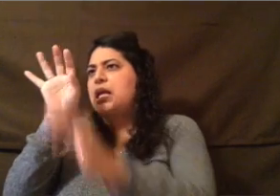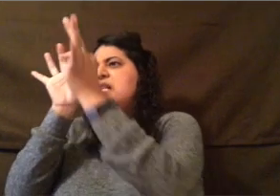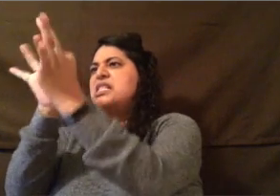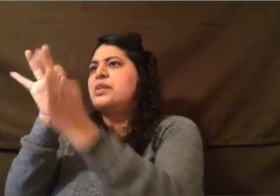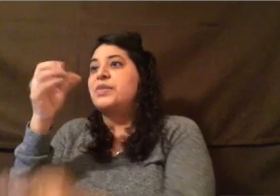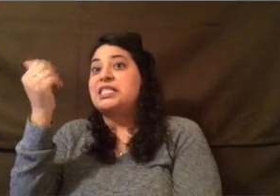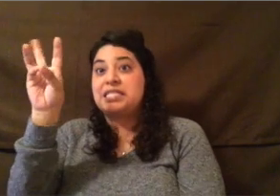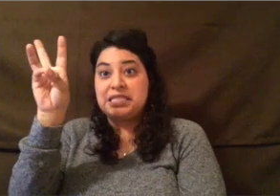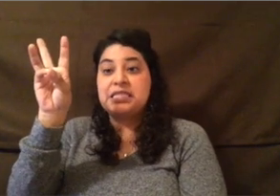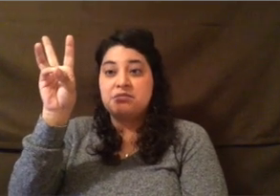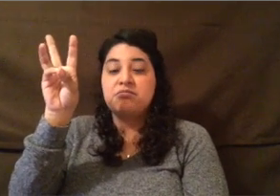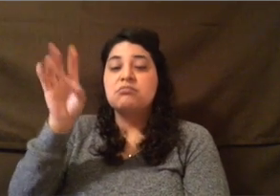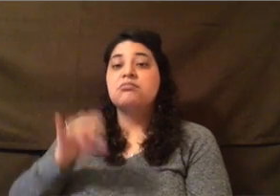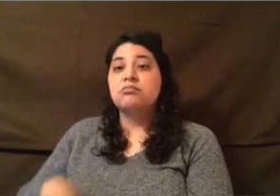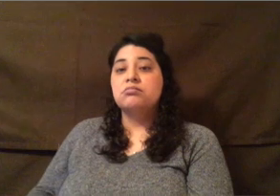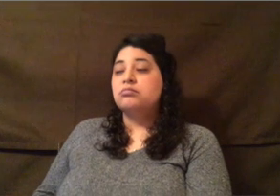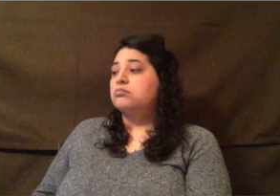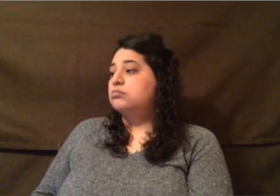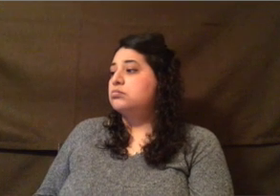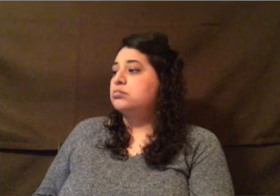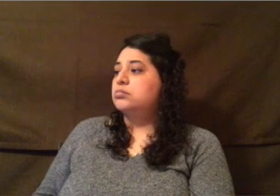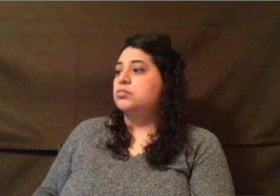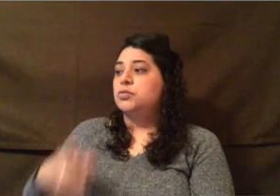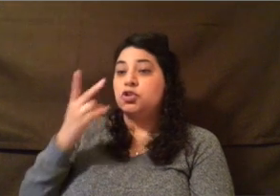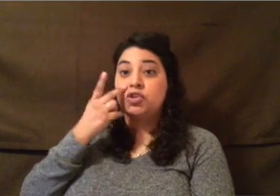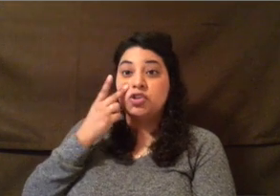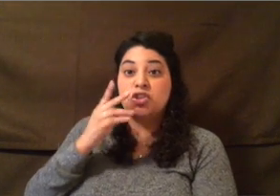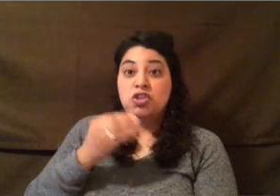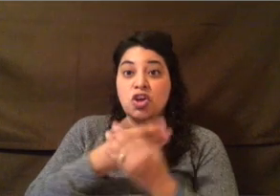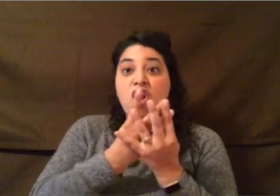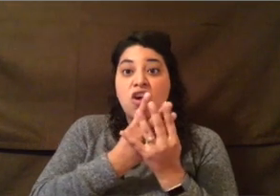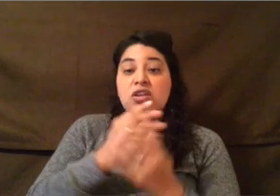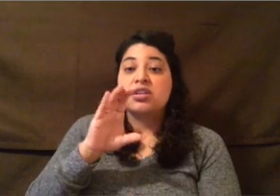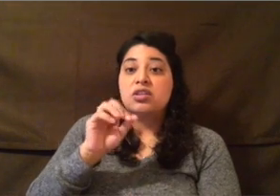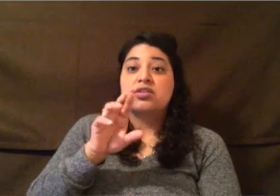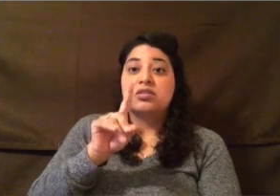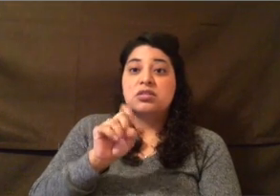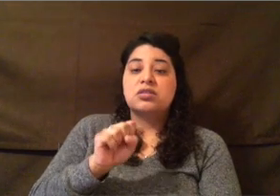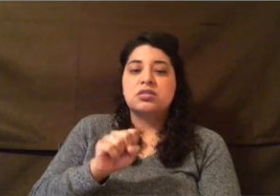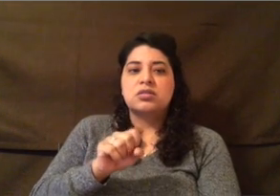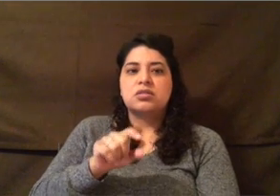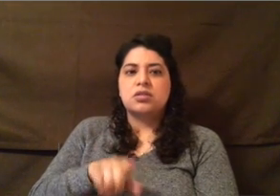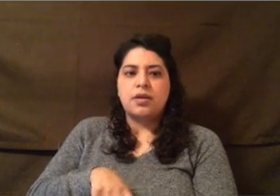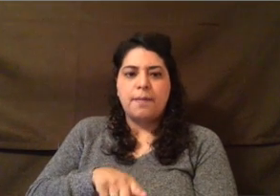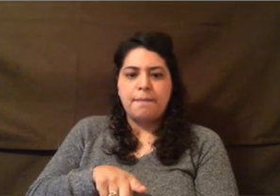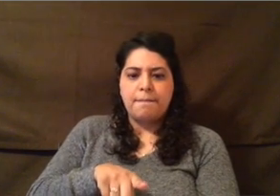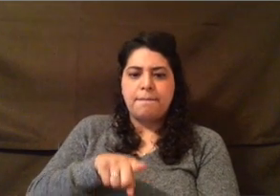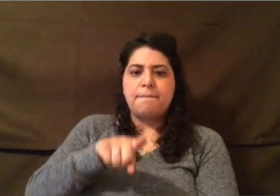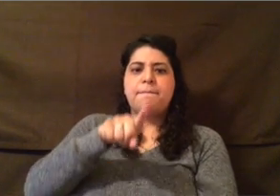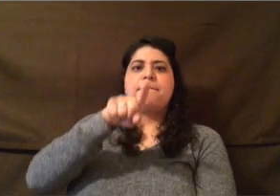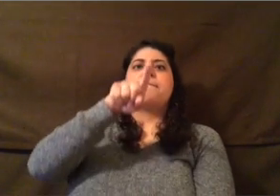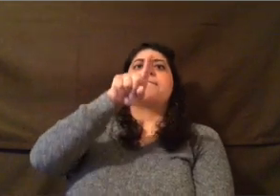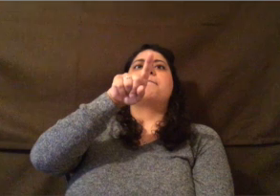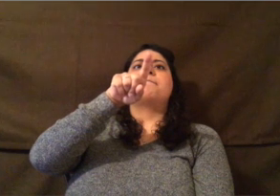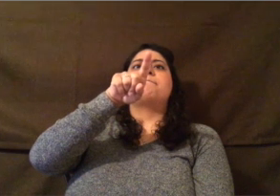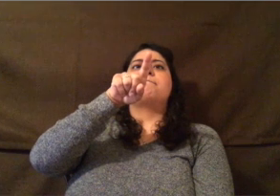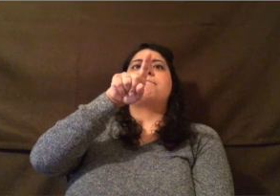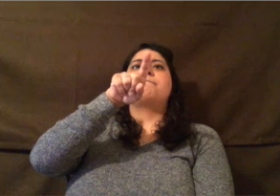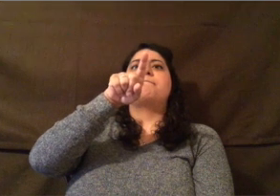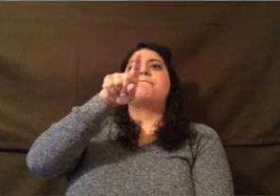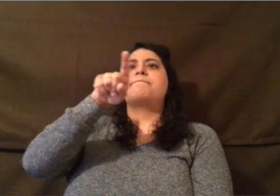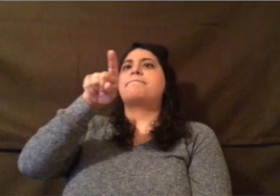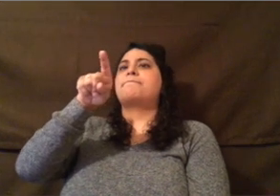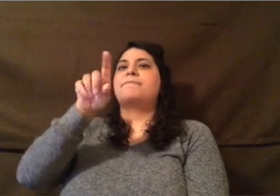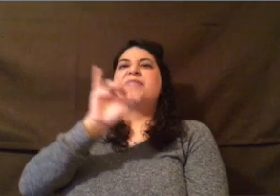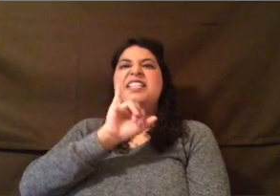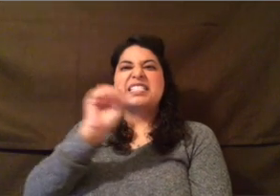16. Let's look at cards. Go all the way up. Okay, we have the same situation